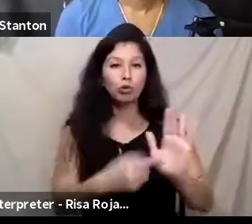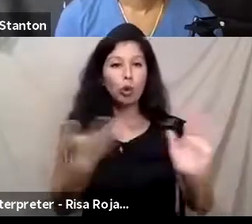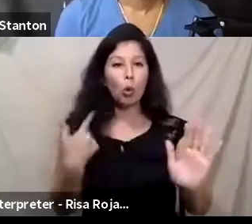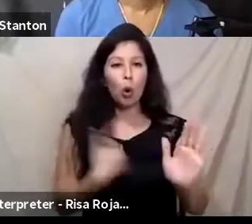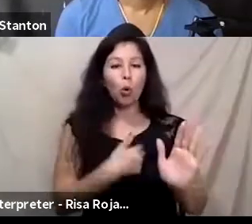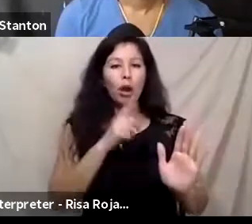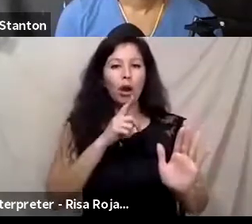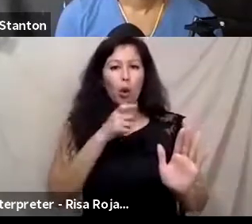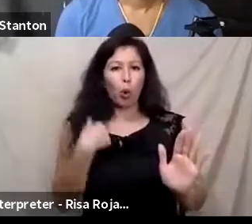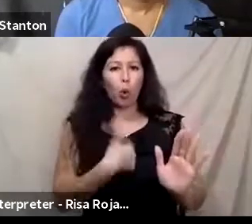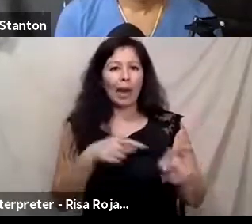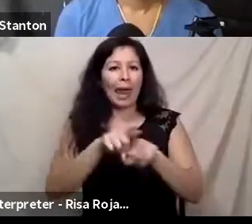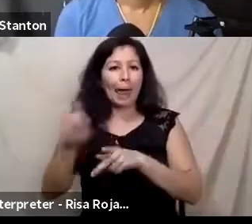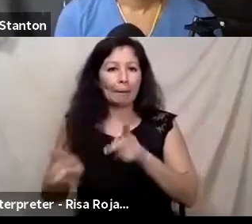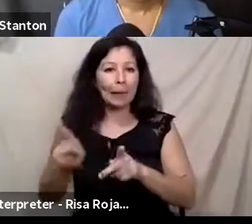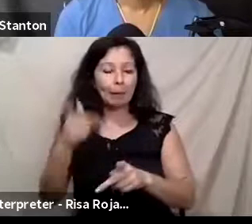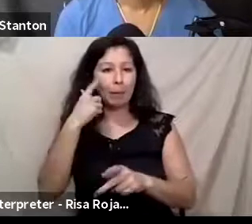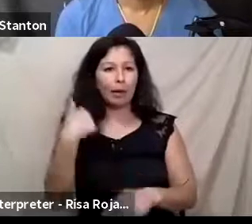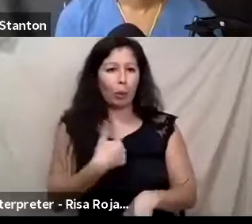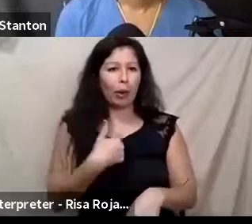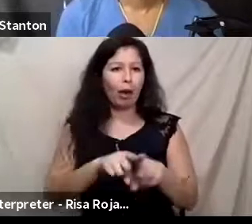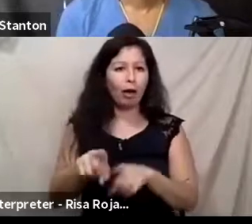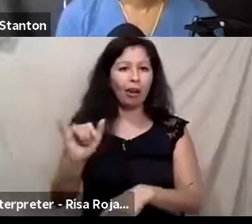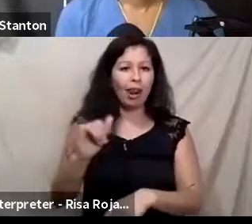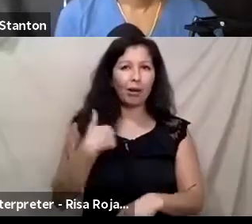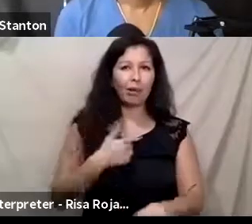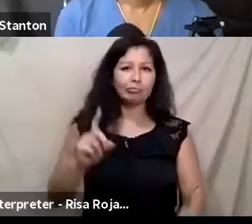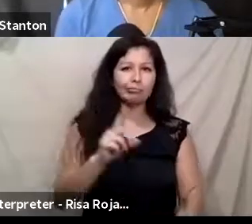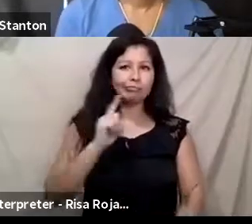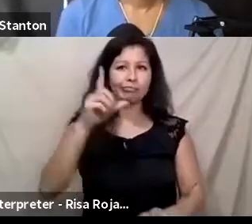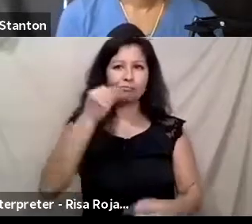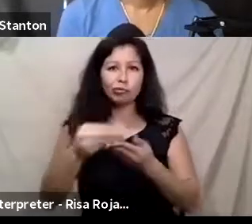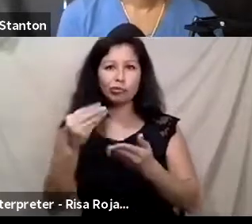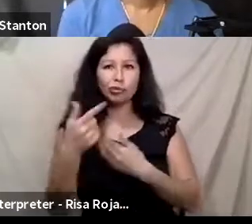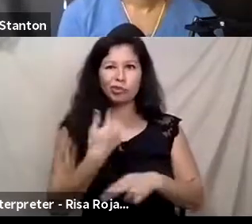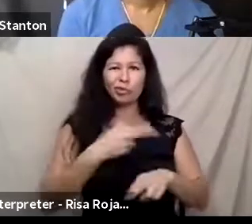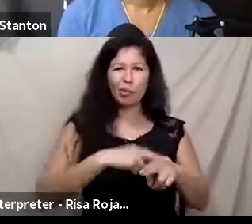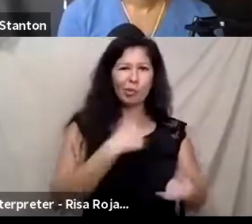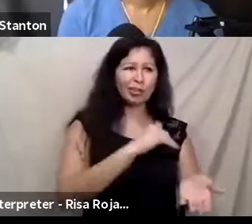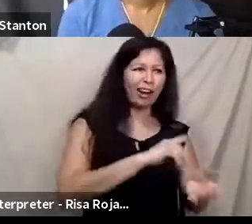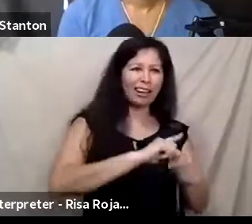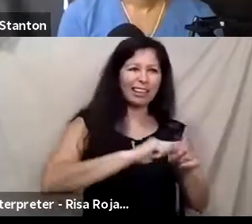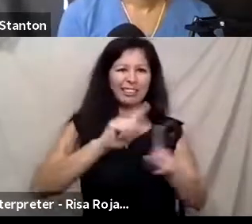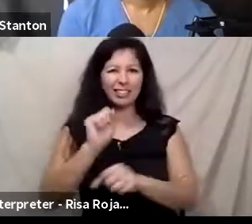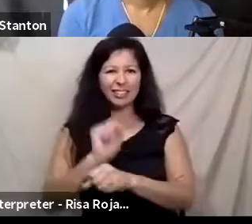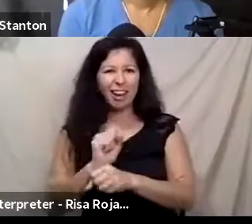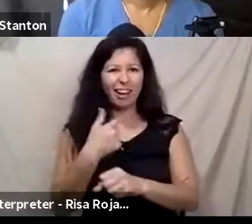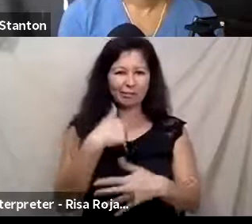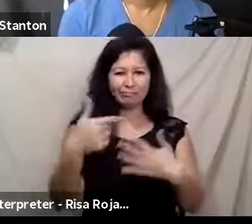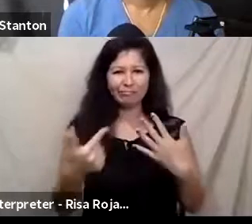just as people, because like we also just like, we walk around, we go to the grocery store, we're doctors, we're this thing, we're that thing,